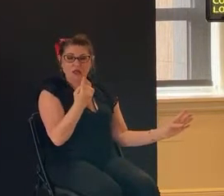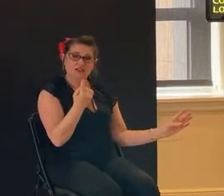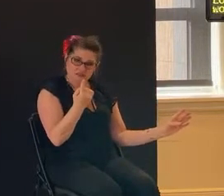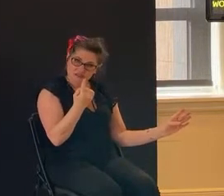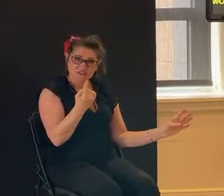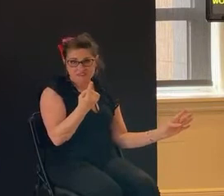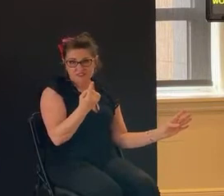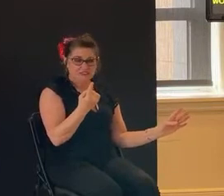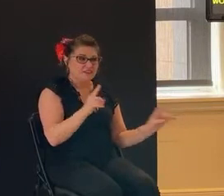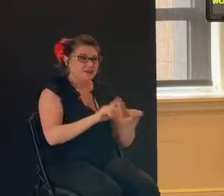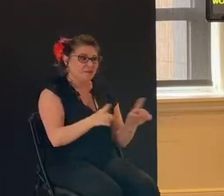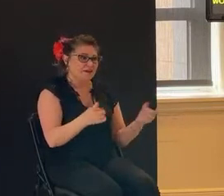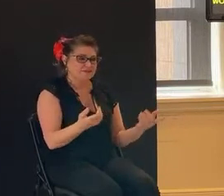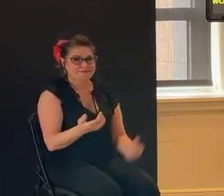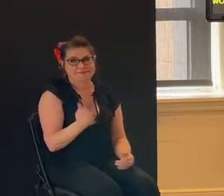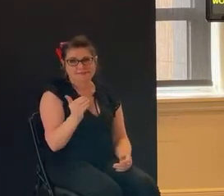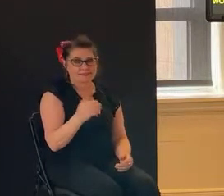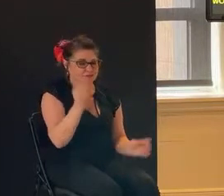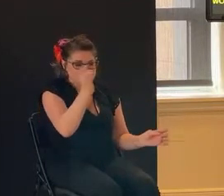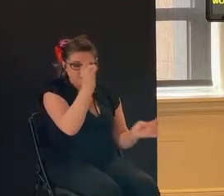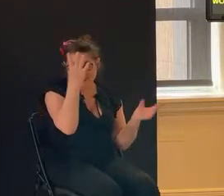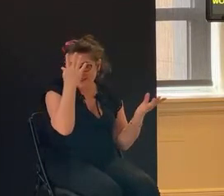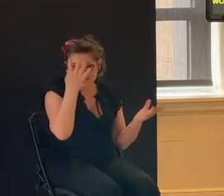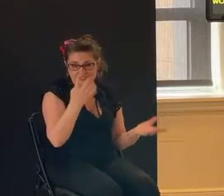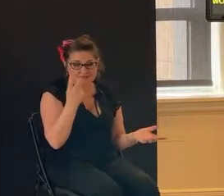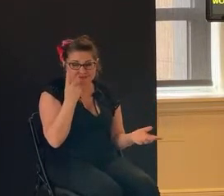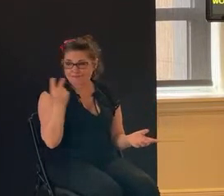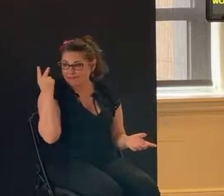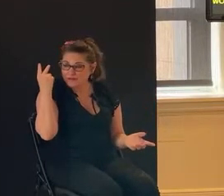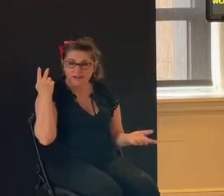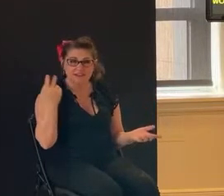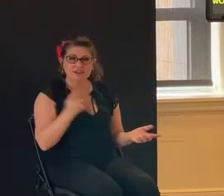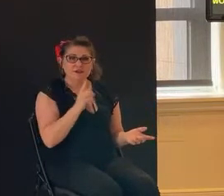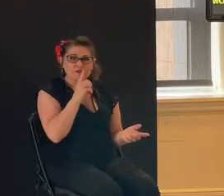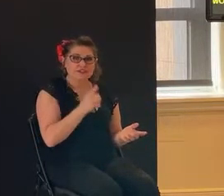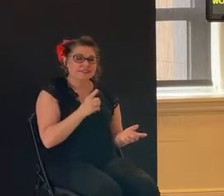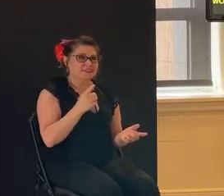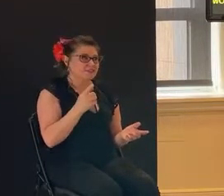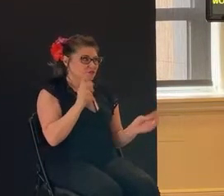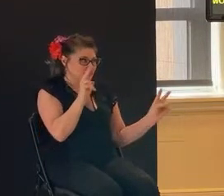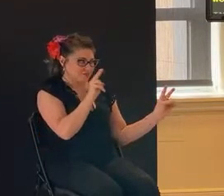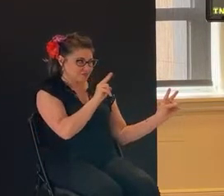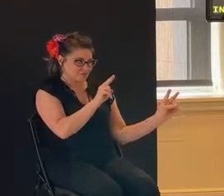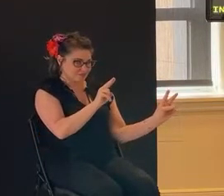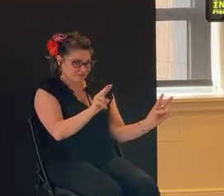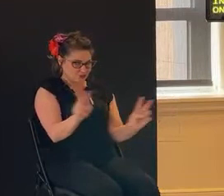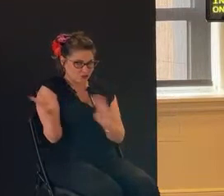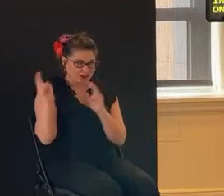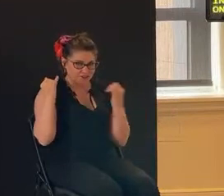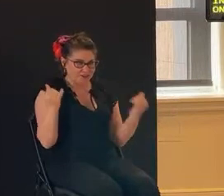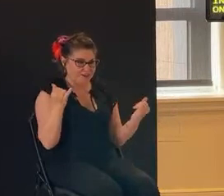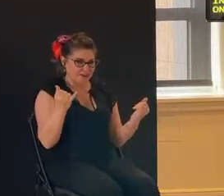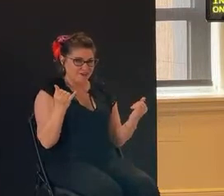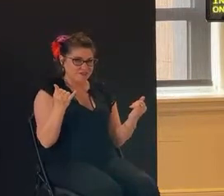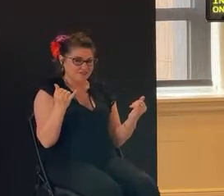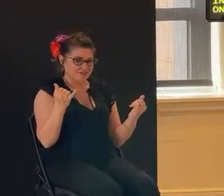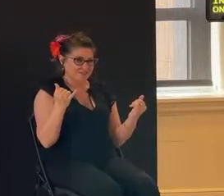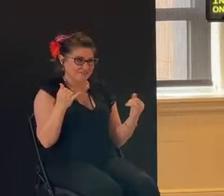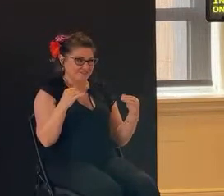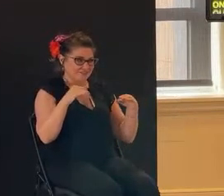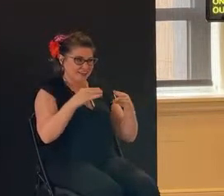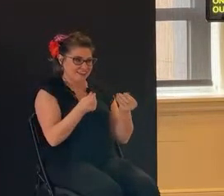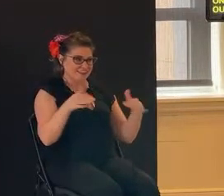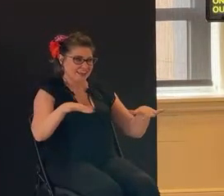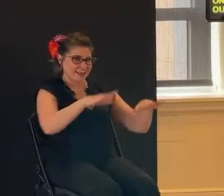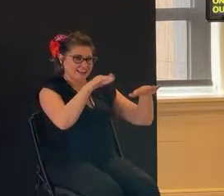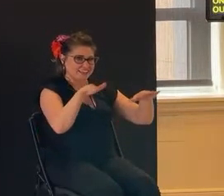seems, you know, ridiculous in hindsight because you really only have to look around you at our incredible landscape to realize that it had